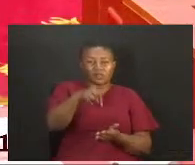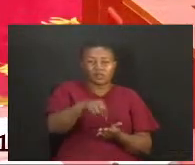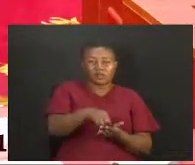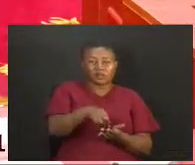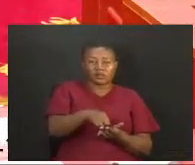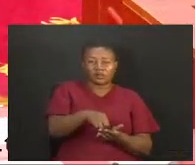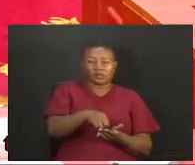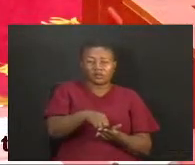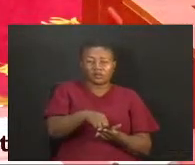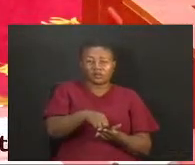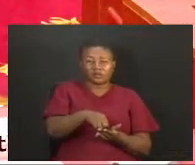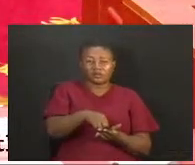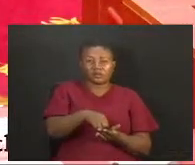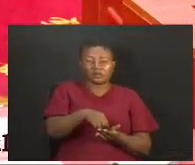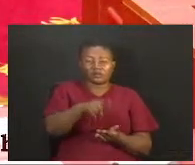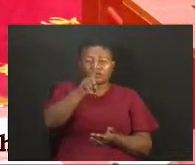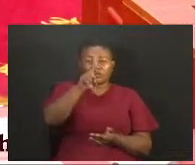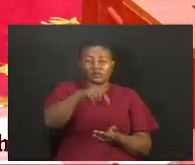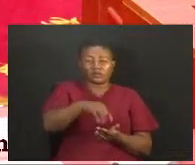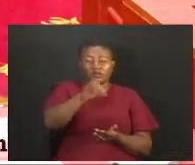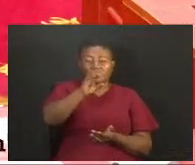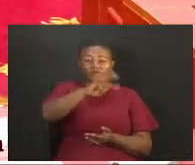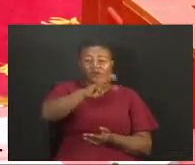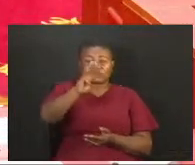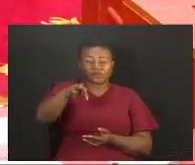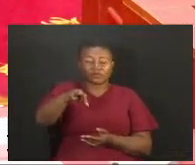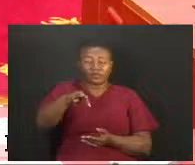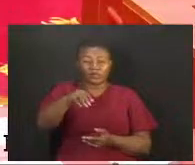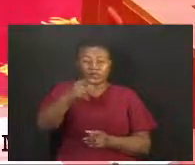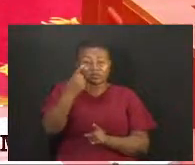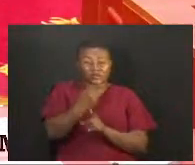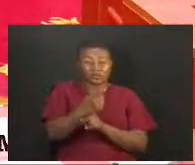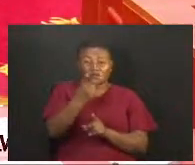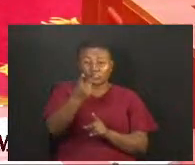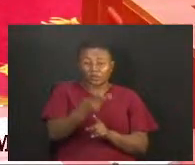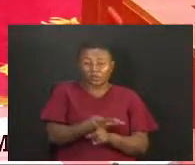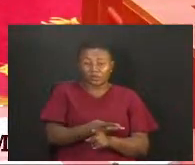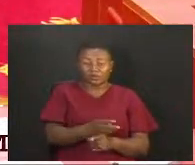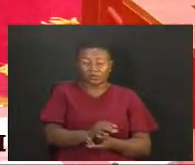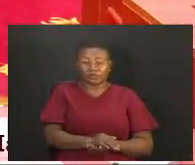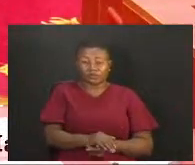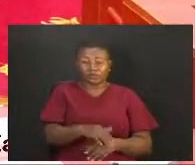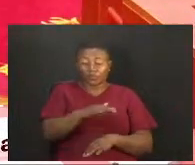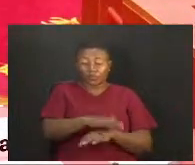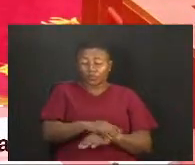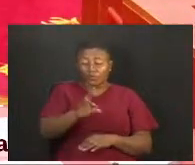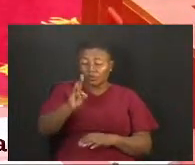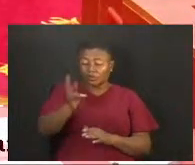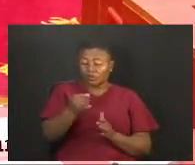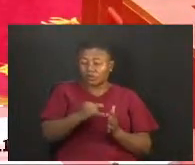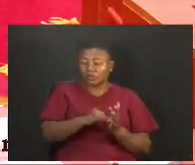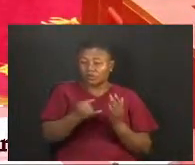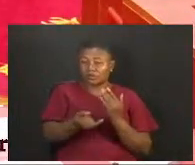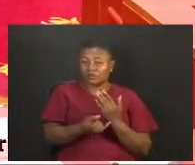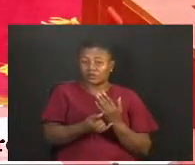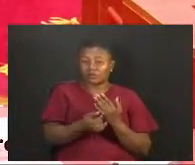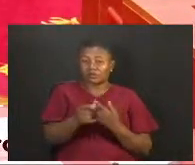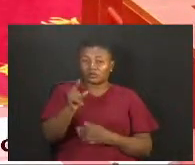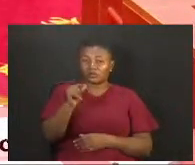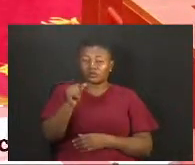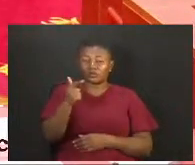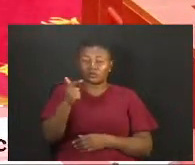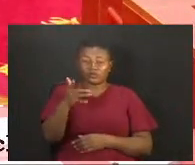1,047 basis points in just 2 months. Mr. Speaker, similarly, on the 7th January 2024, we